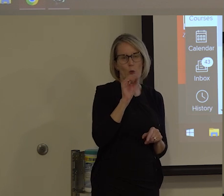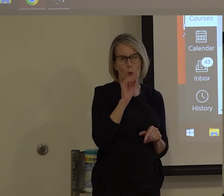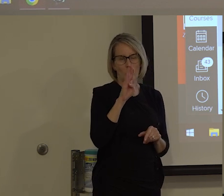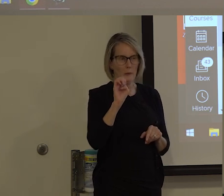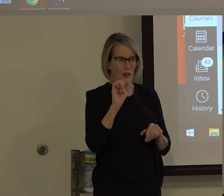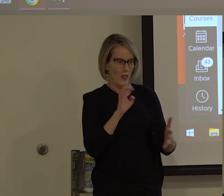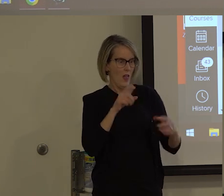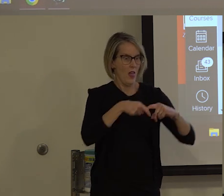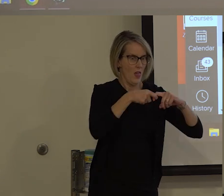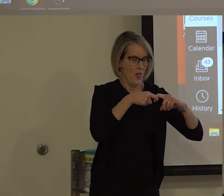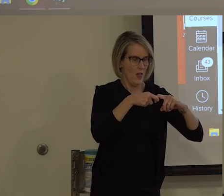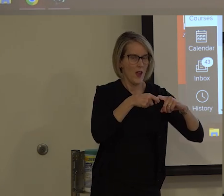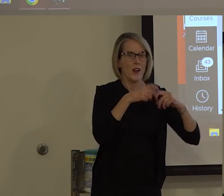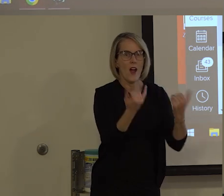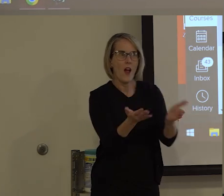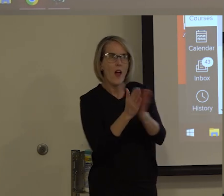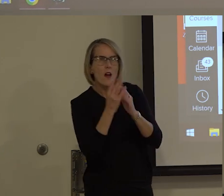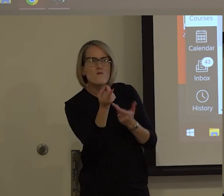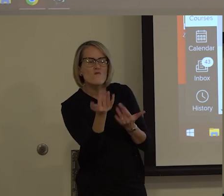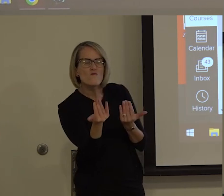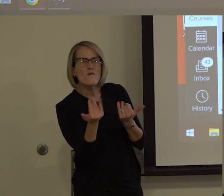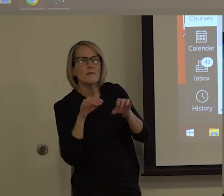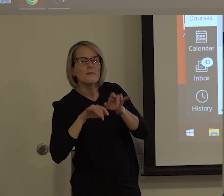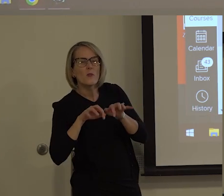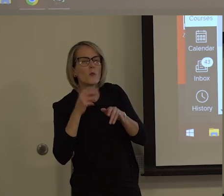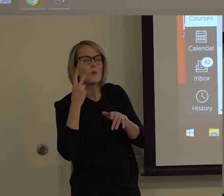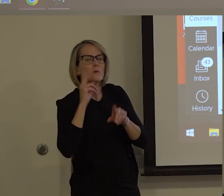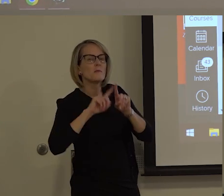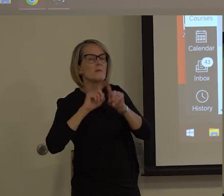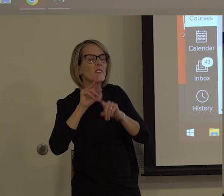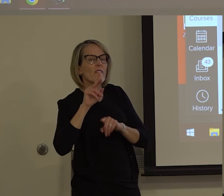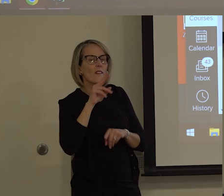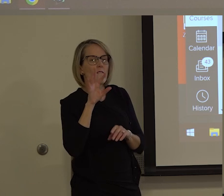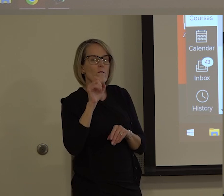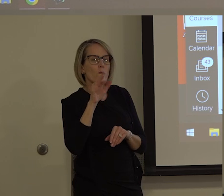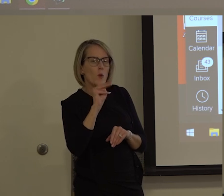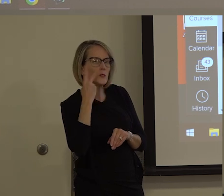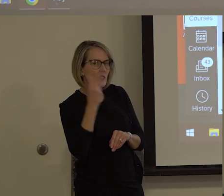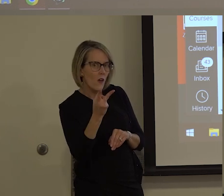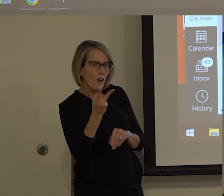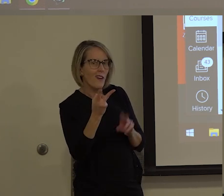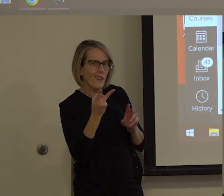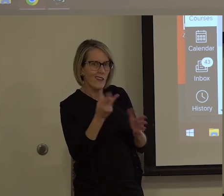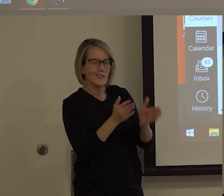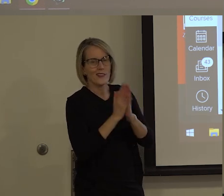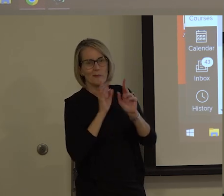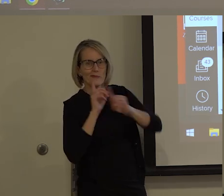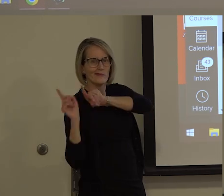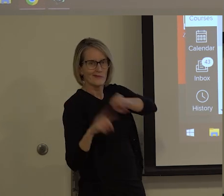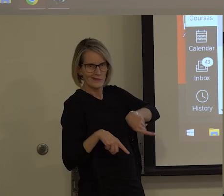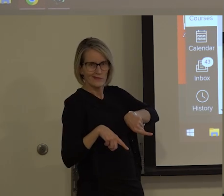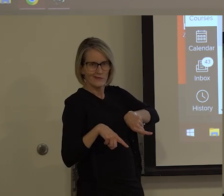to tell us what those forms were based on what they just saw. So within this, it's a fill in the blank, right? Forgive me if I get my French